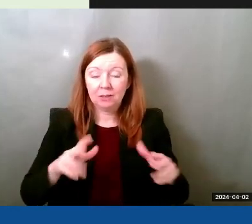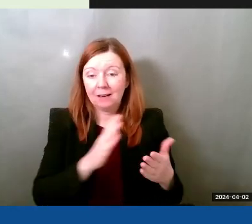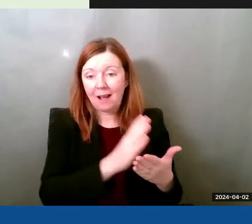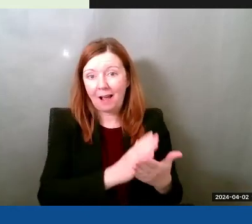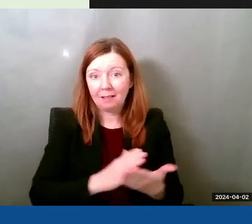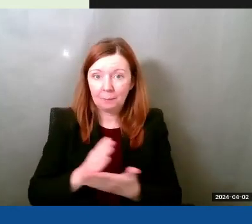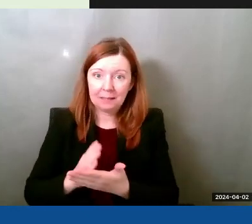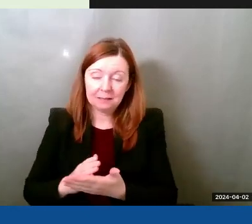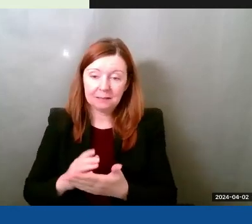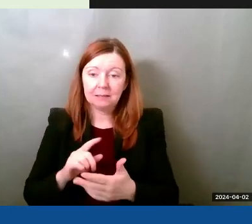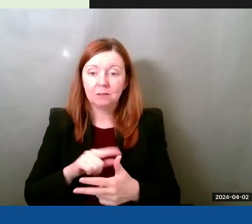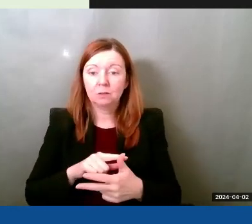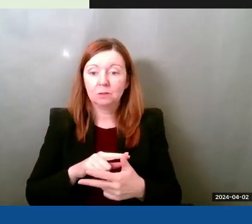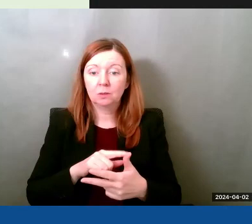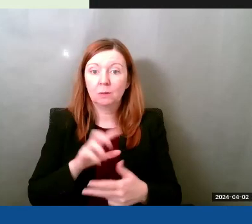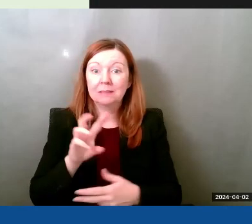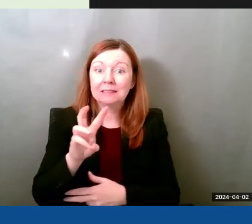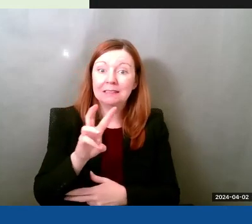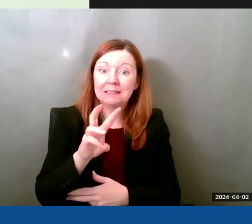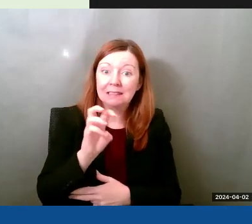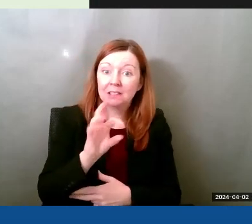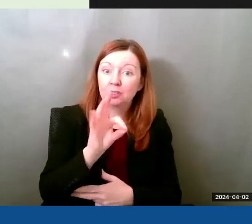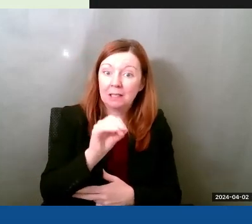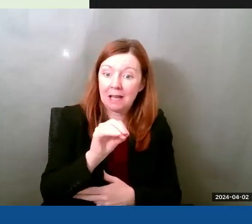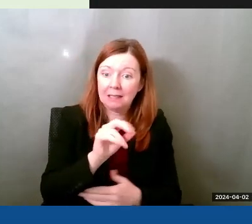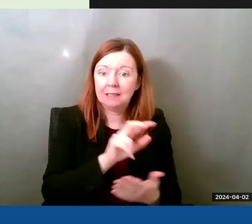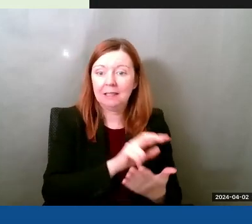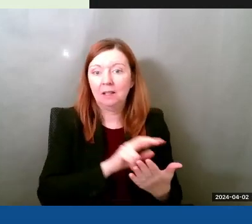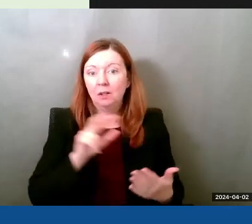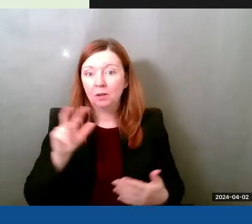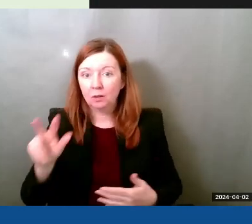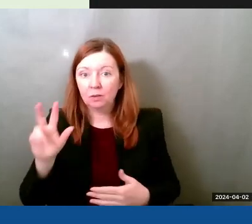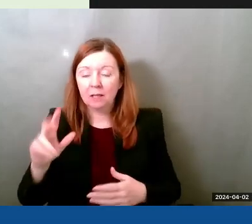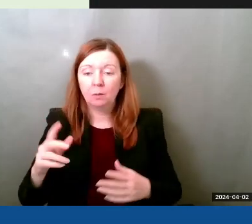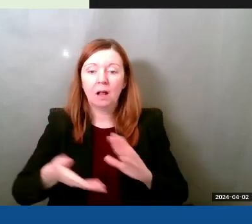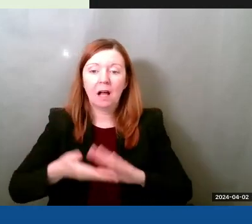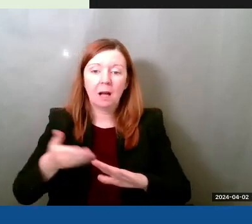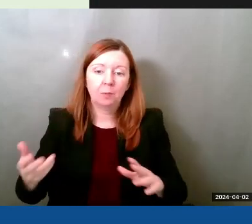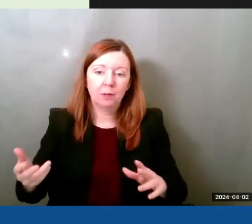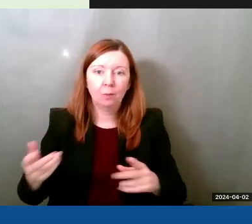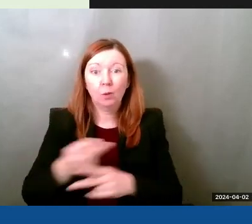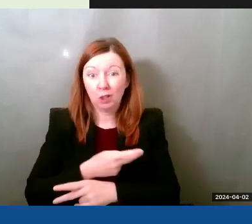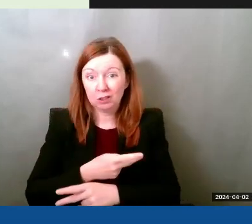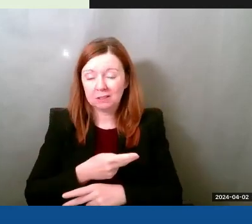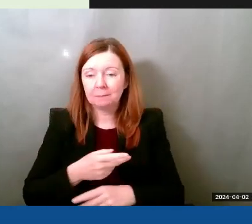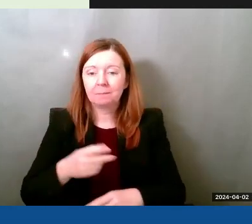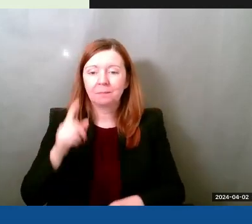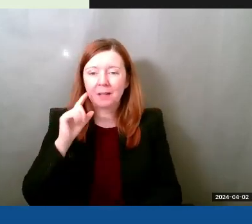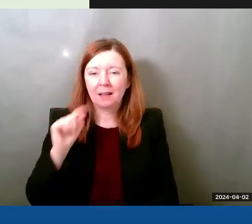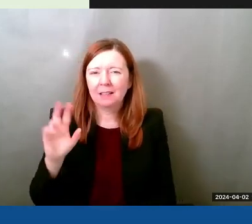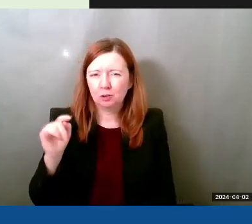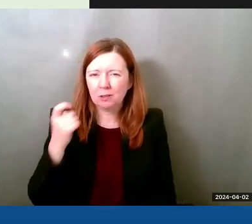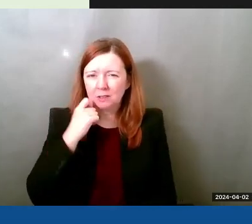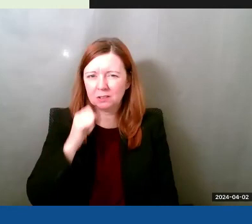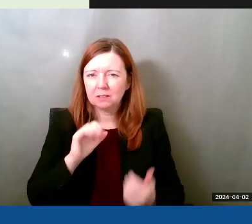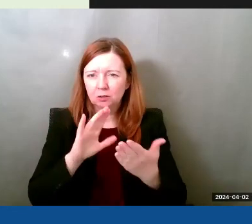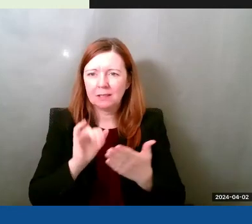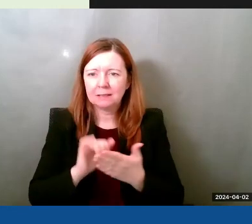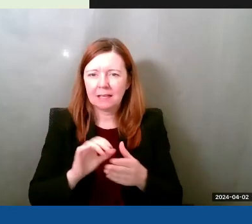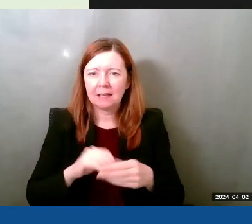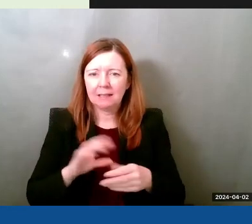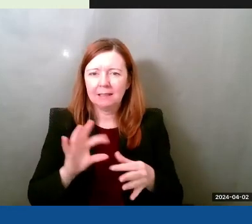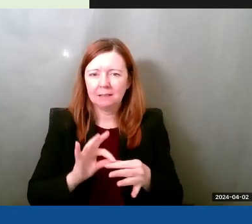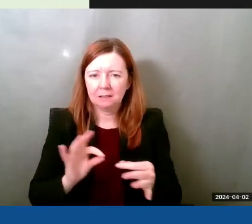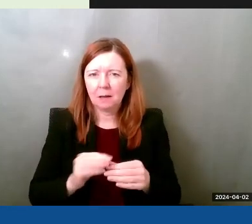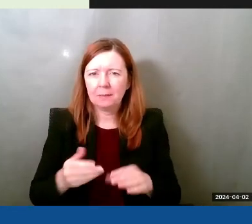elements, so 3 out of the 690 that will operate worse than level of service D or better. And I think Trent just addressed that in his